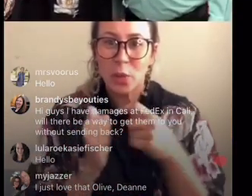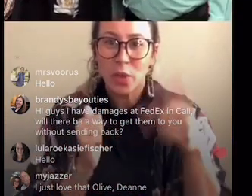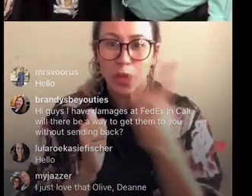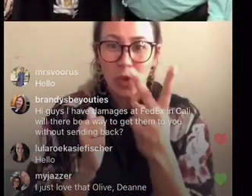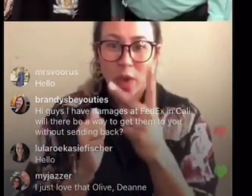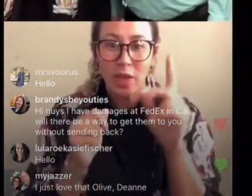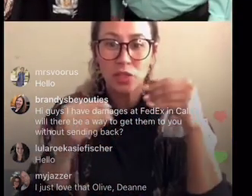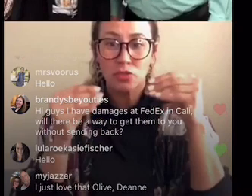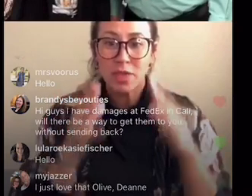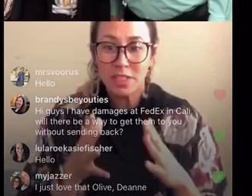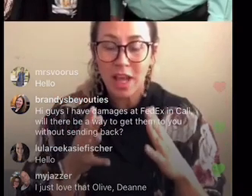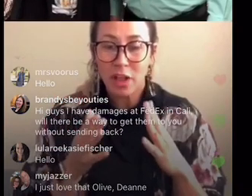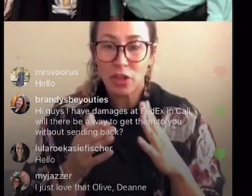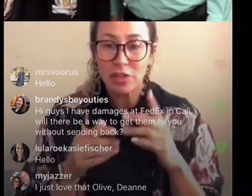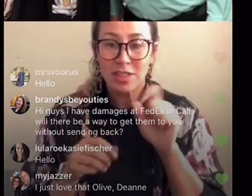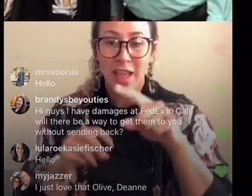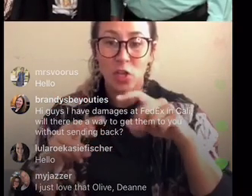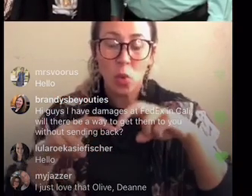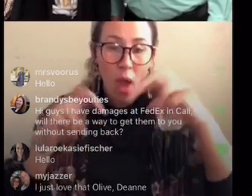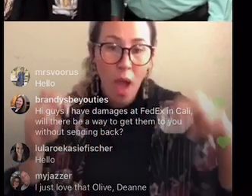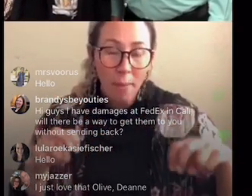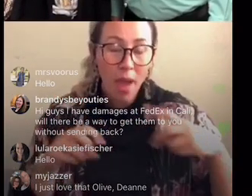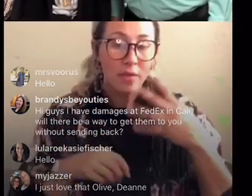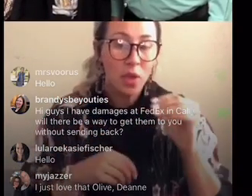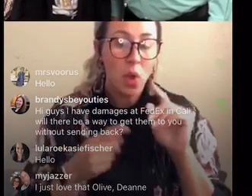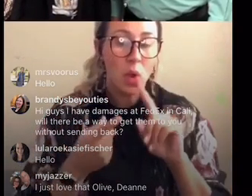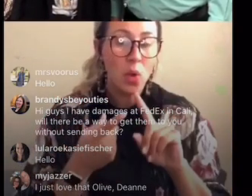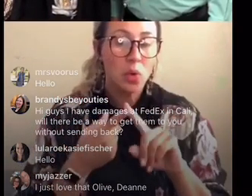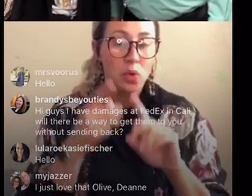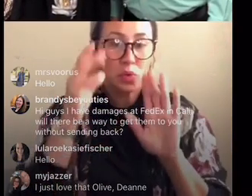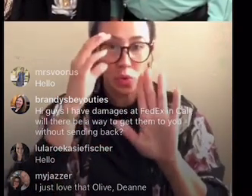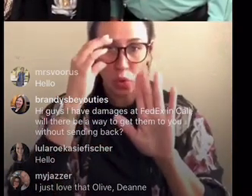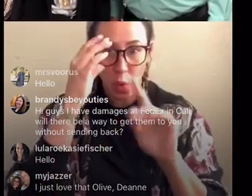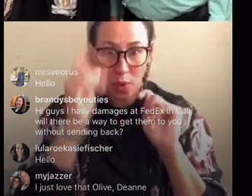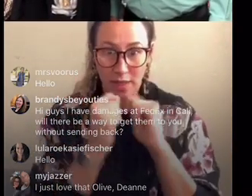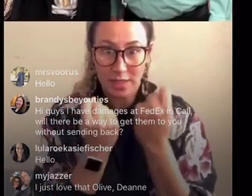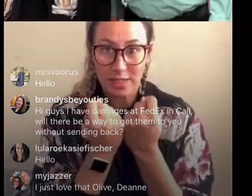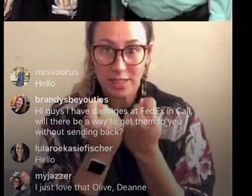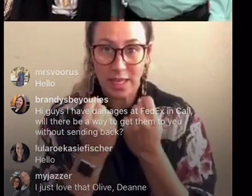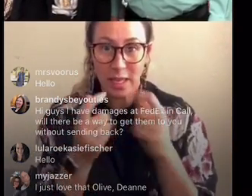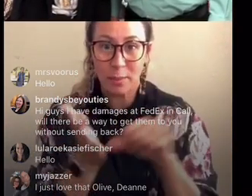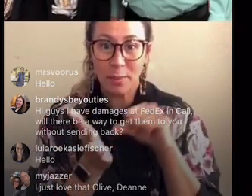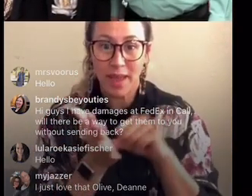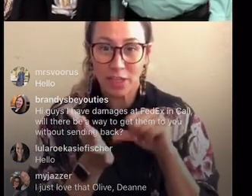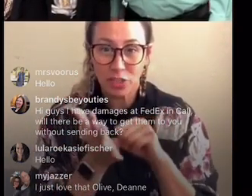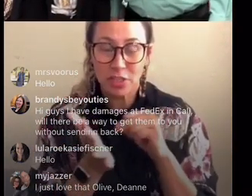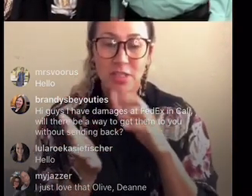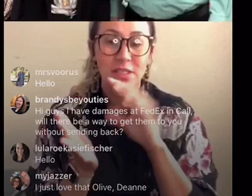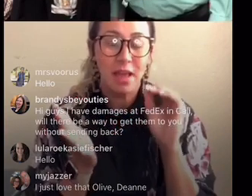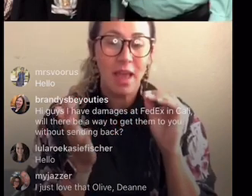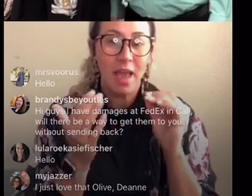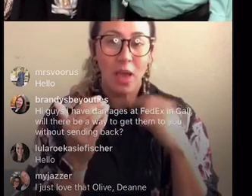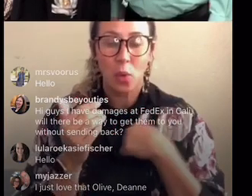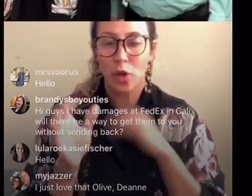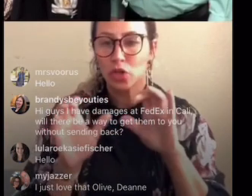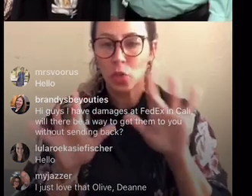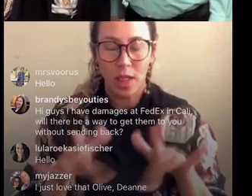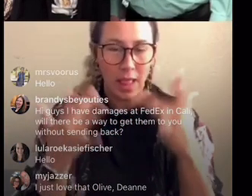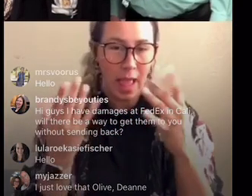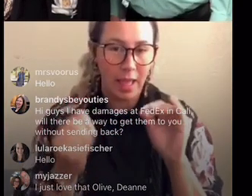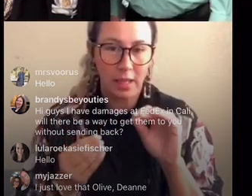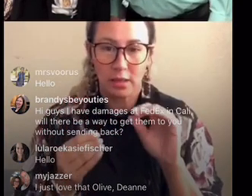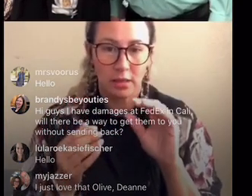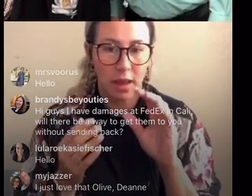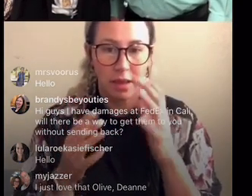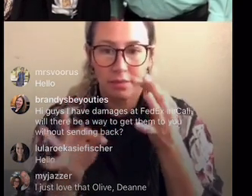that are on, can you hop off and go to your team pages and tell them to hop on? We're going to keep the Q&A light and breezy. There's some things that you guys have